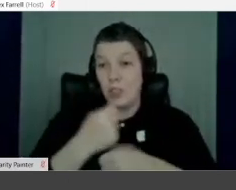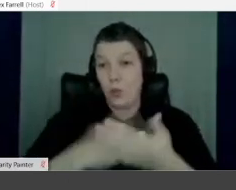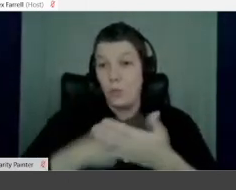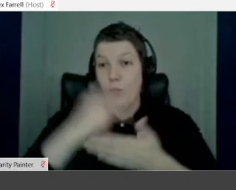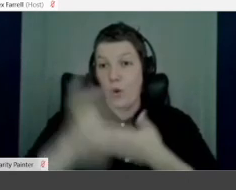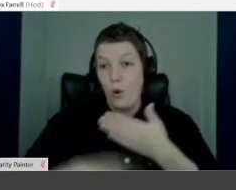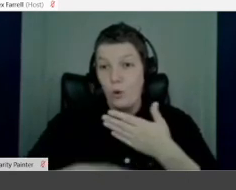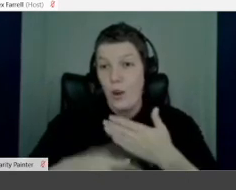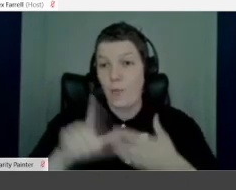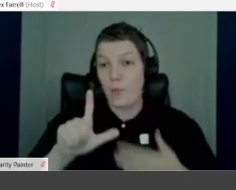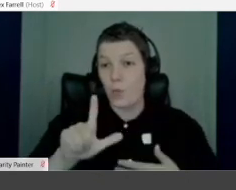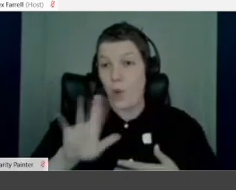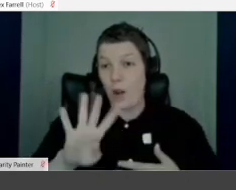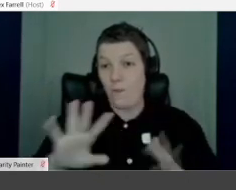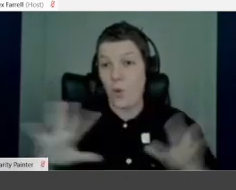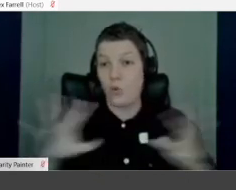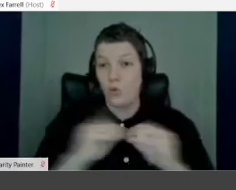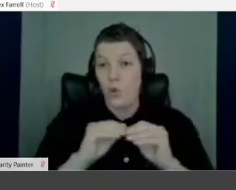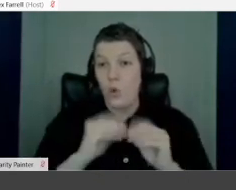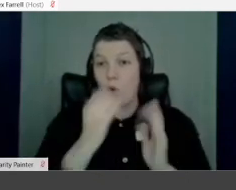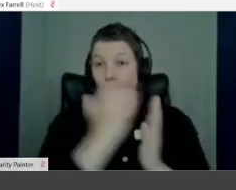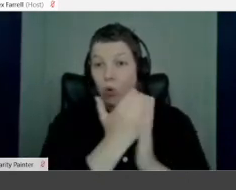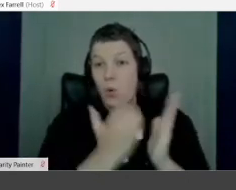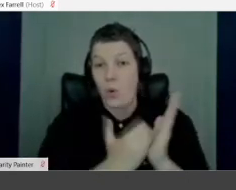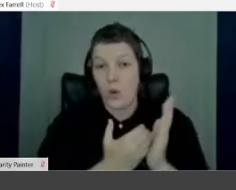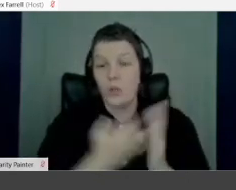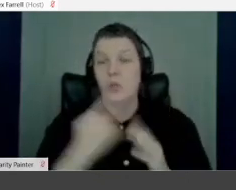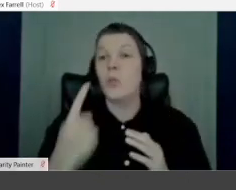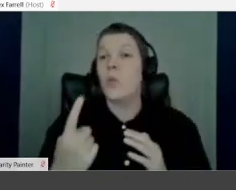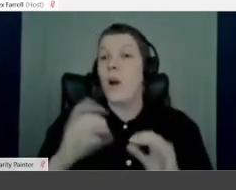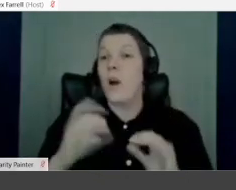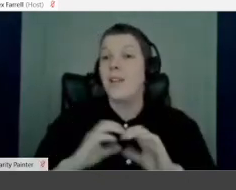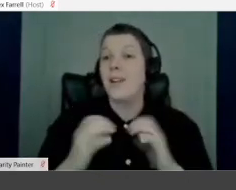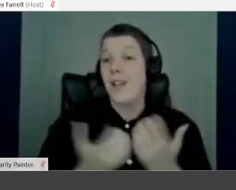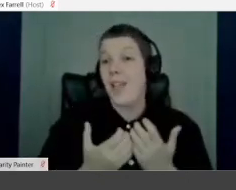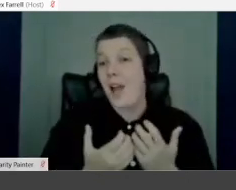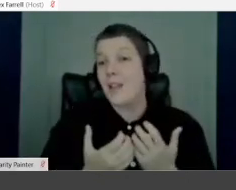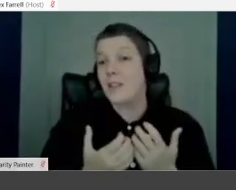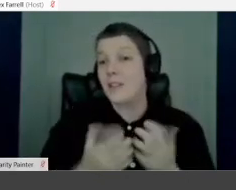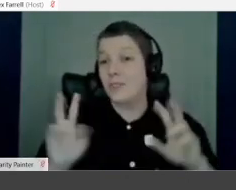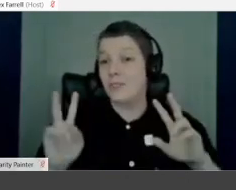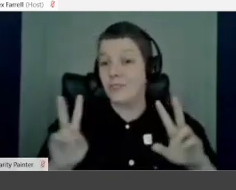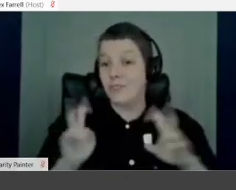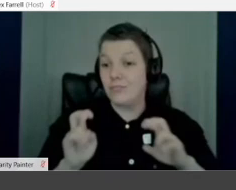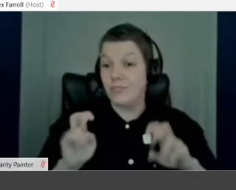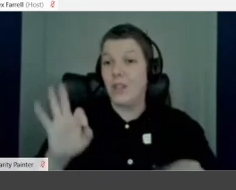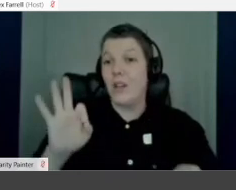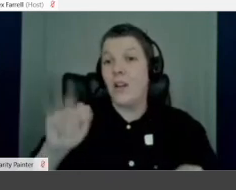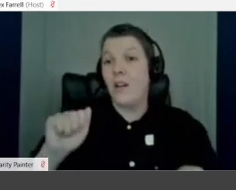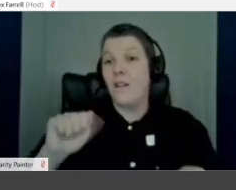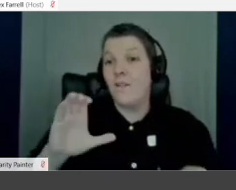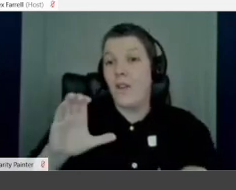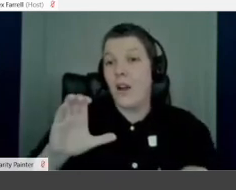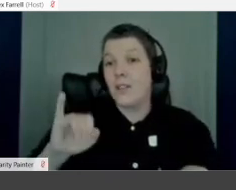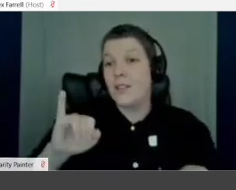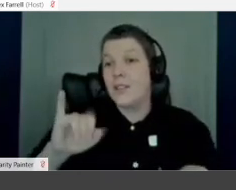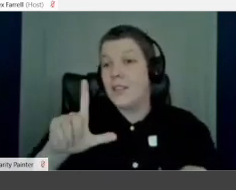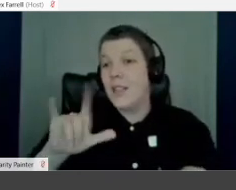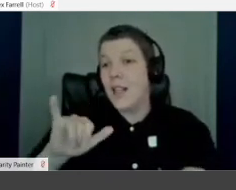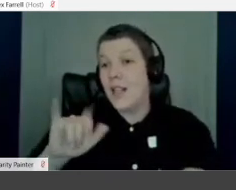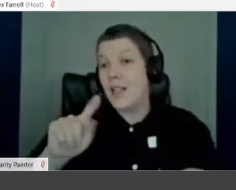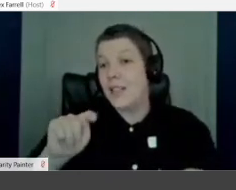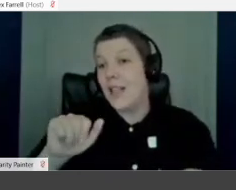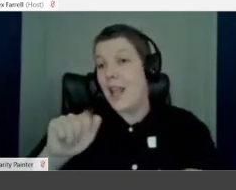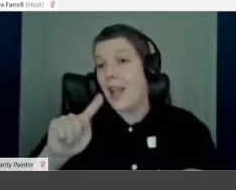one course we teach is facilitation. So it's facilitating and critique. I know there's